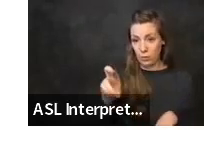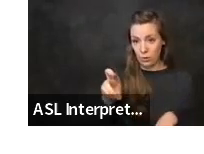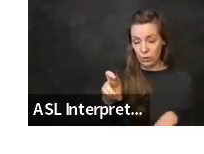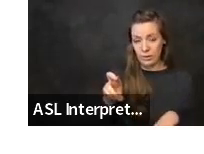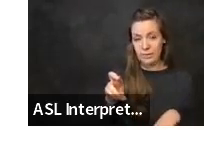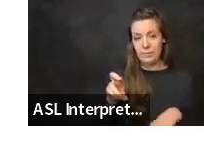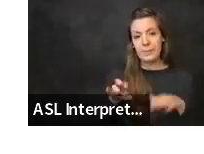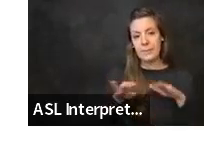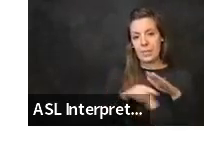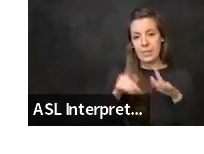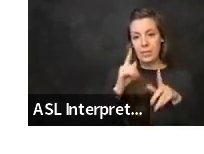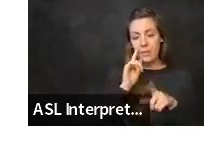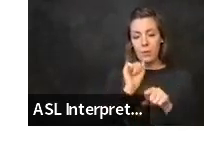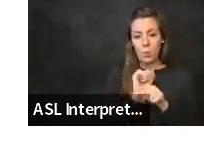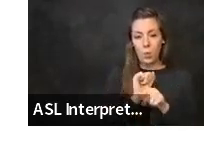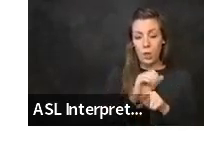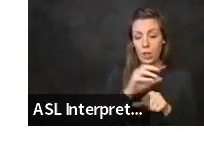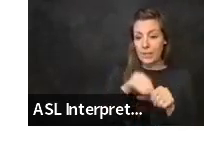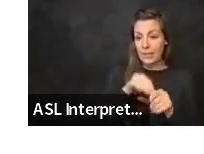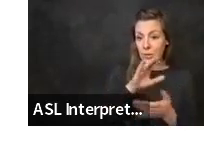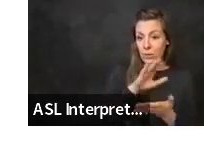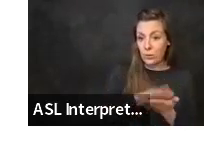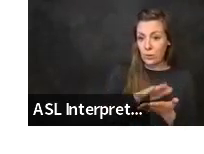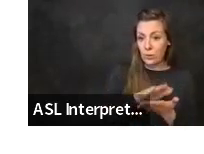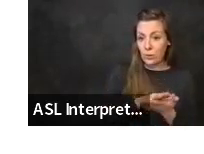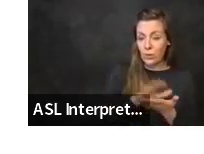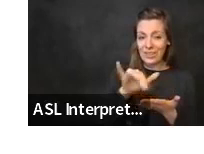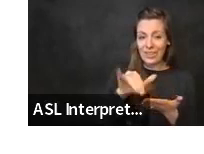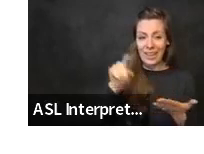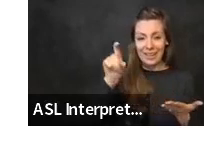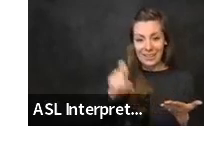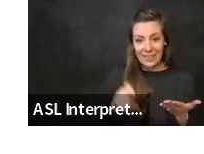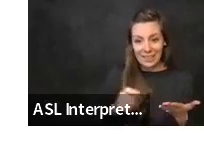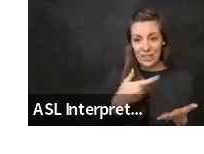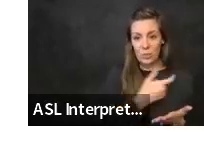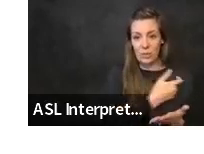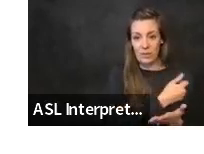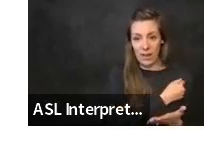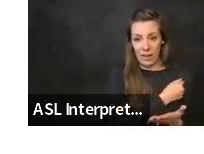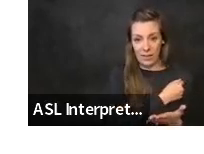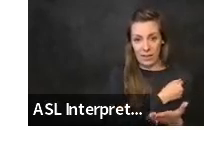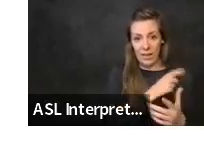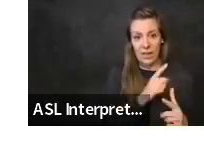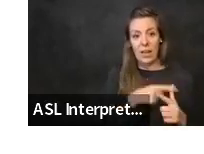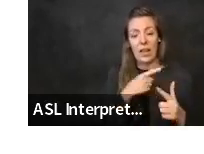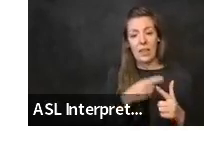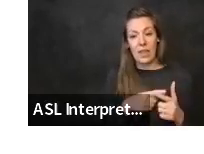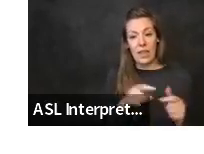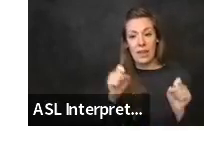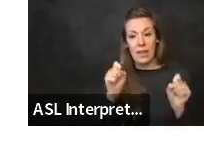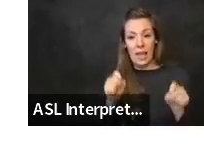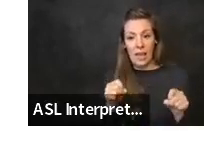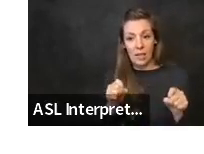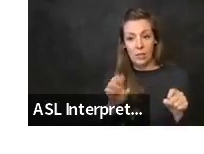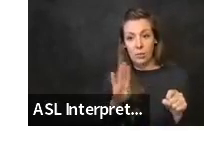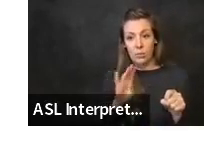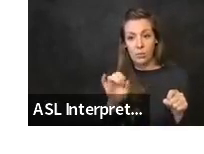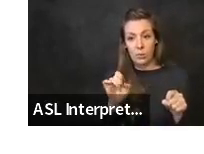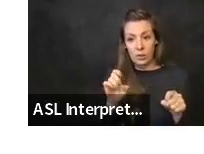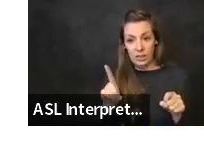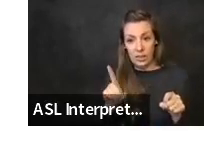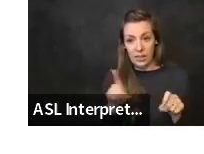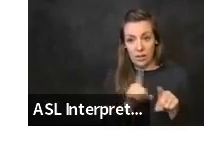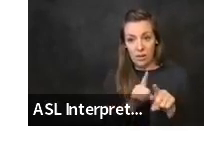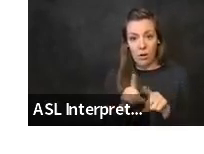for workers in schools that need to be vaccinated and when eligible, boosted also